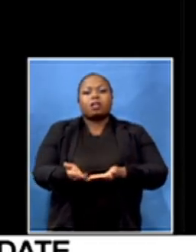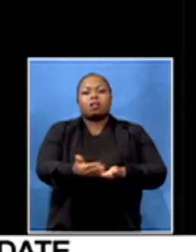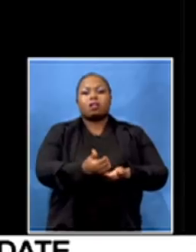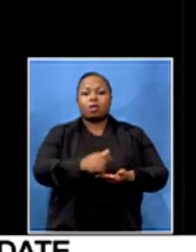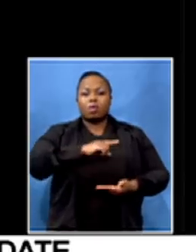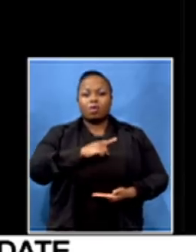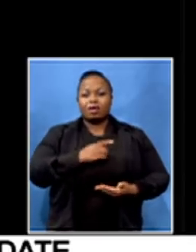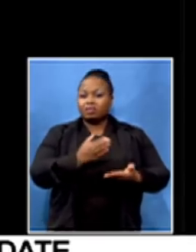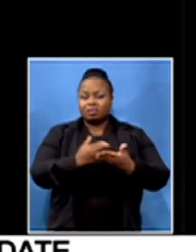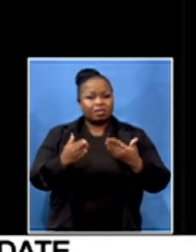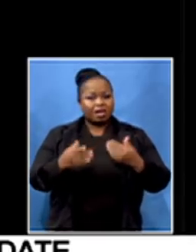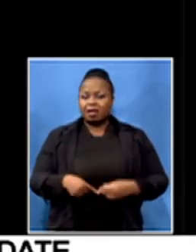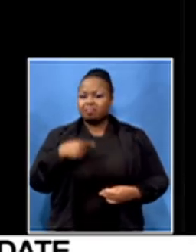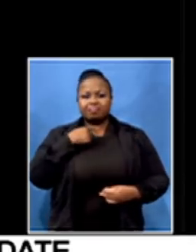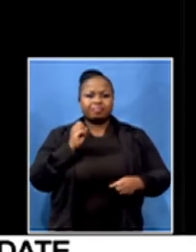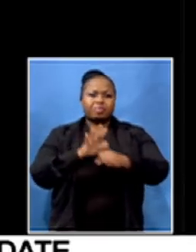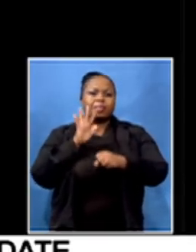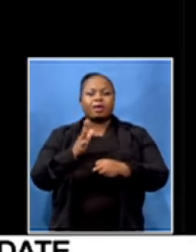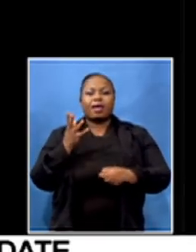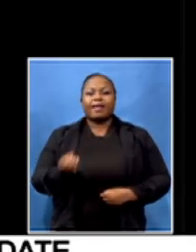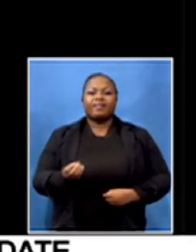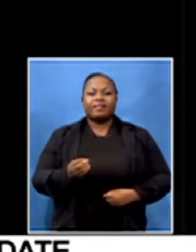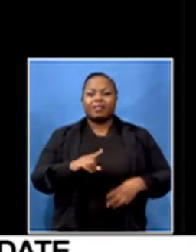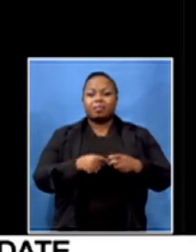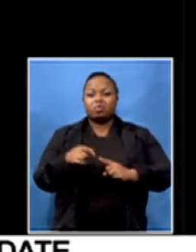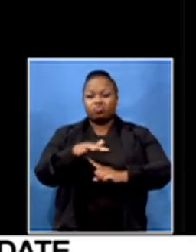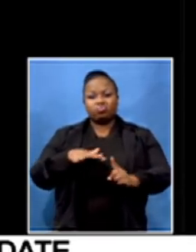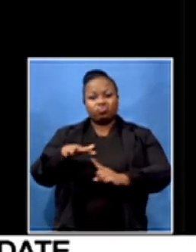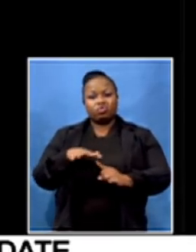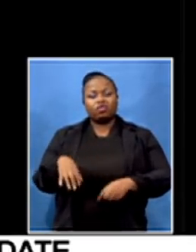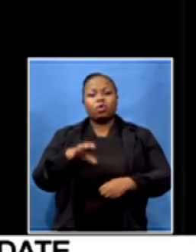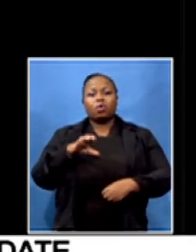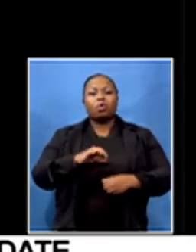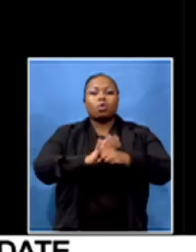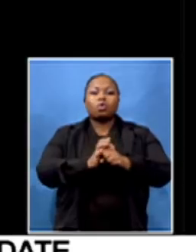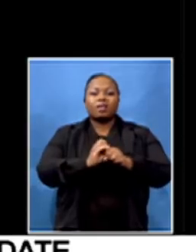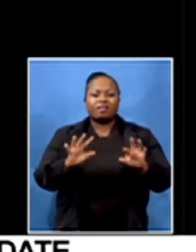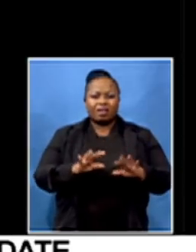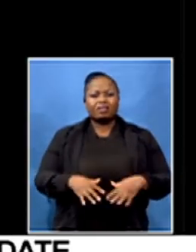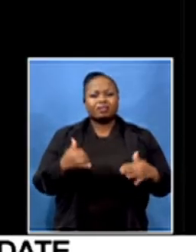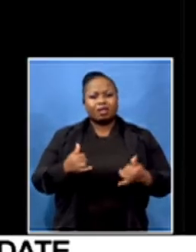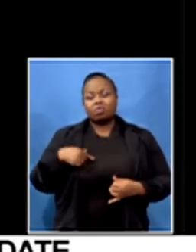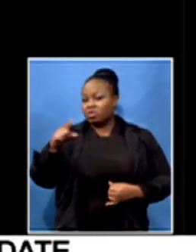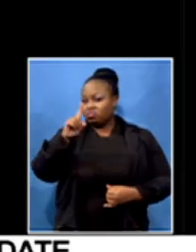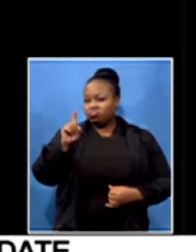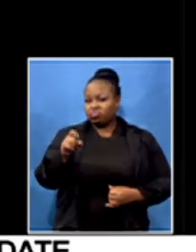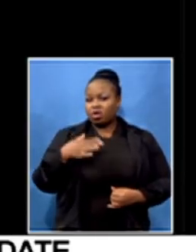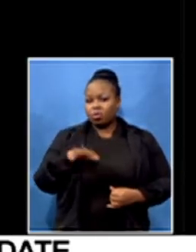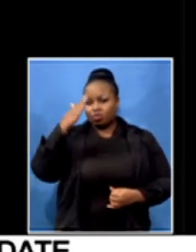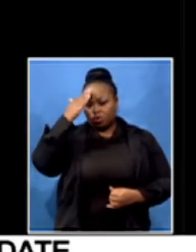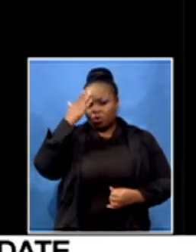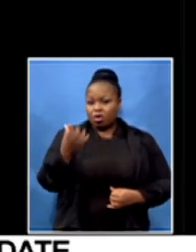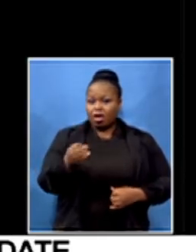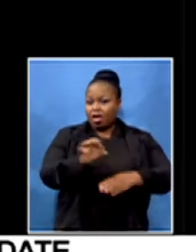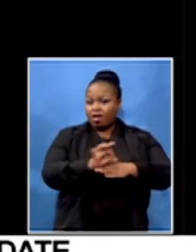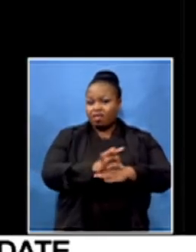some ratepayers, they are affected by the situation of COVID. So my question is any plan,